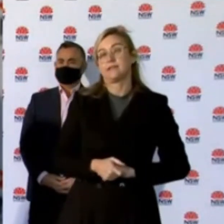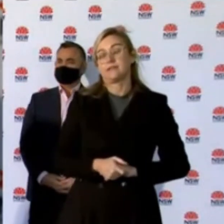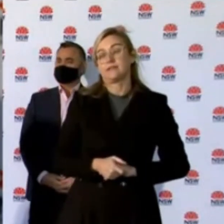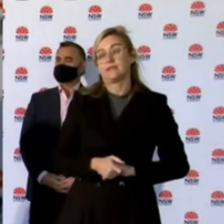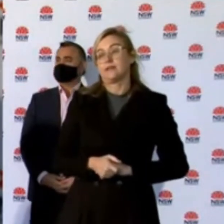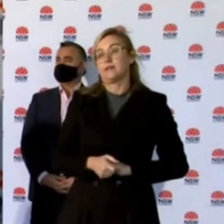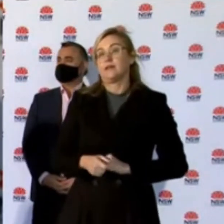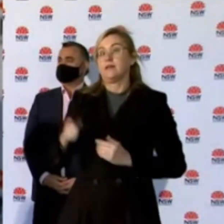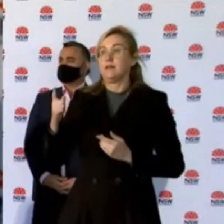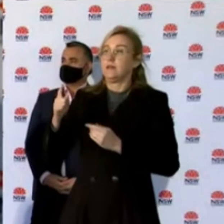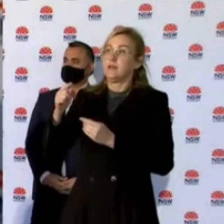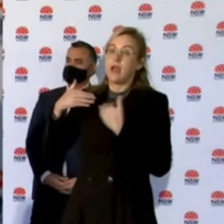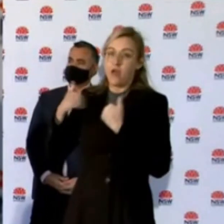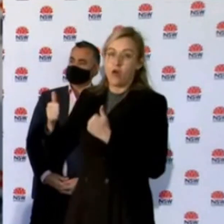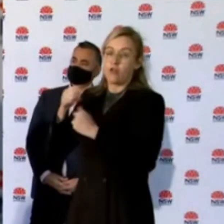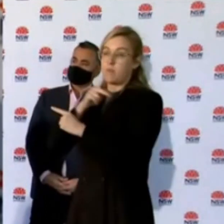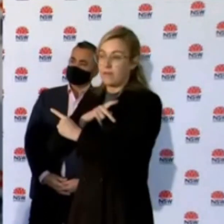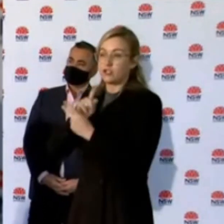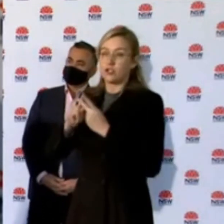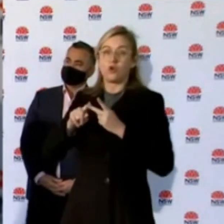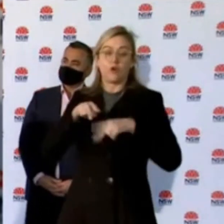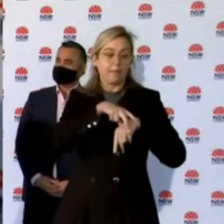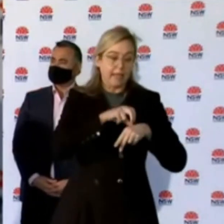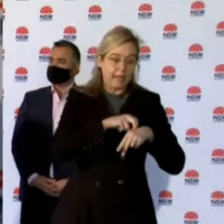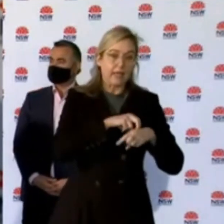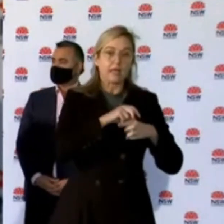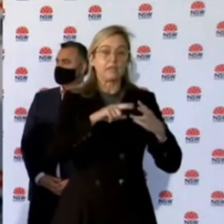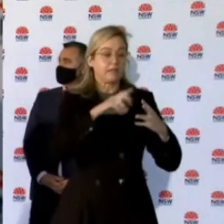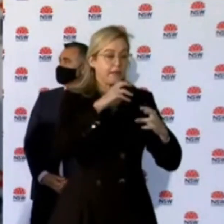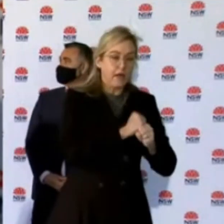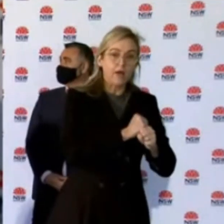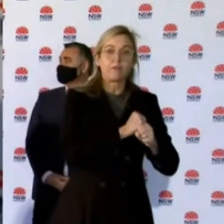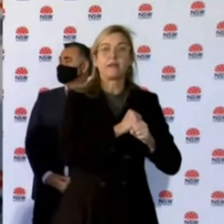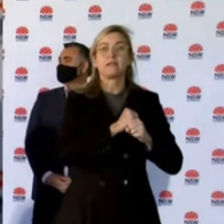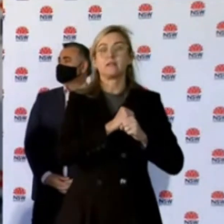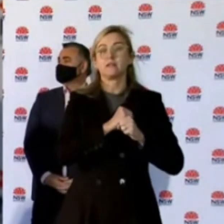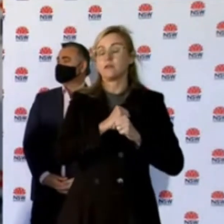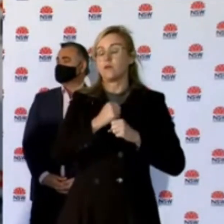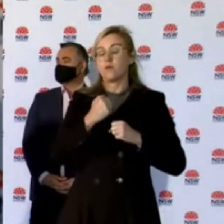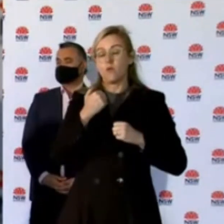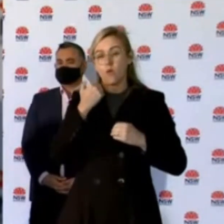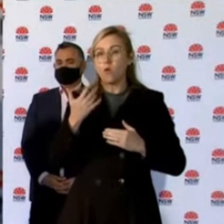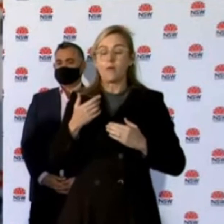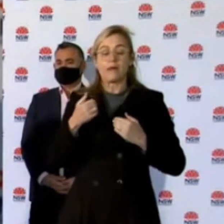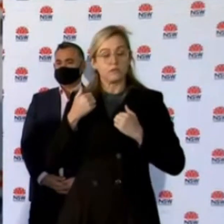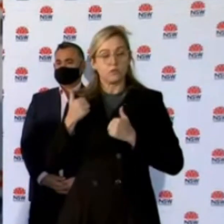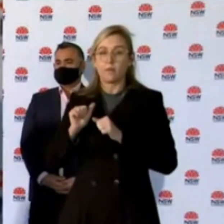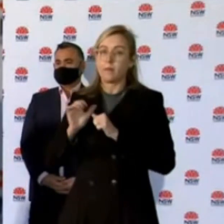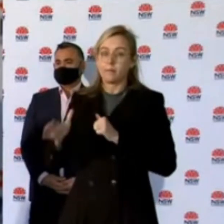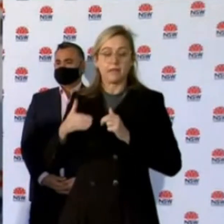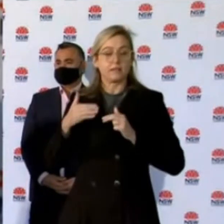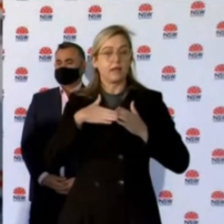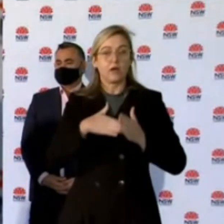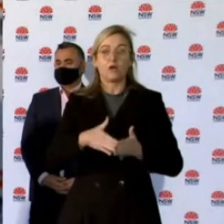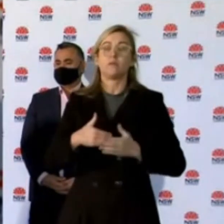or our law and order officials or government officials, whenever we've dealt with communities across the state in very difficult circumstances, whether it's been community